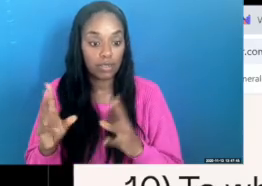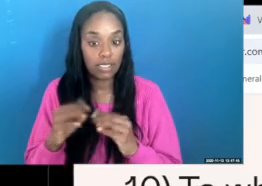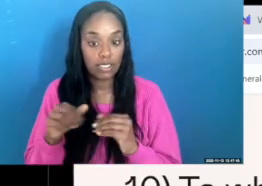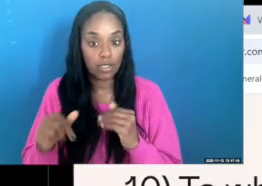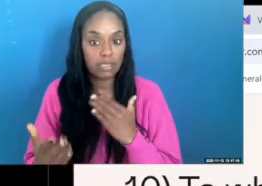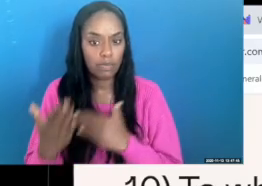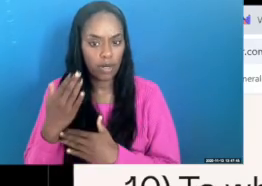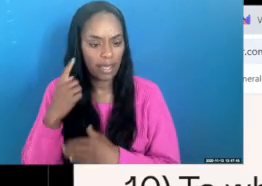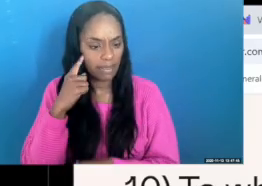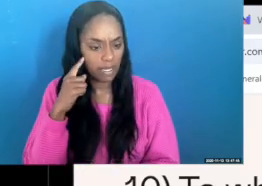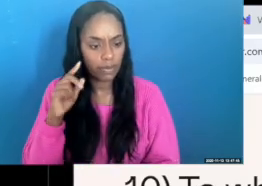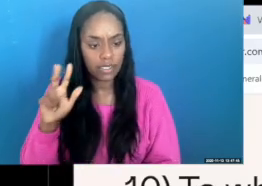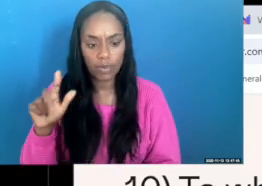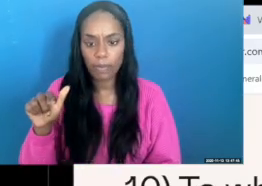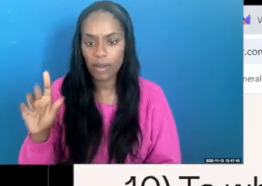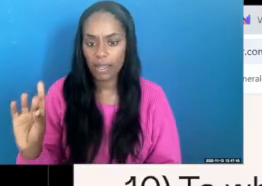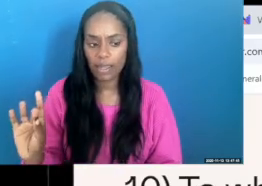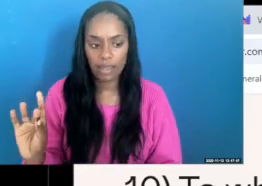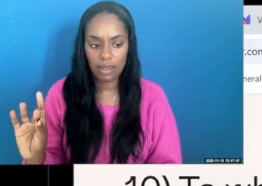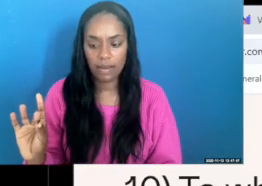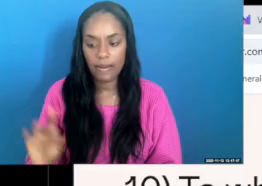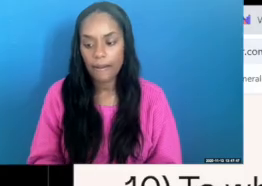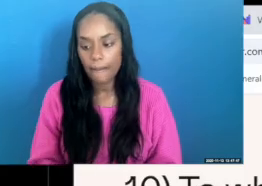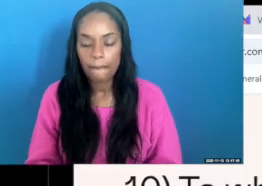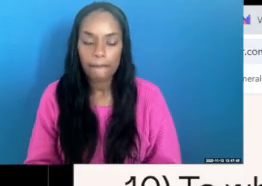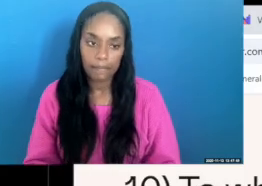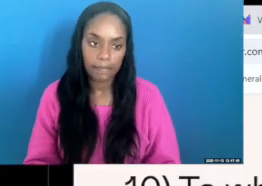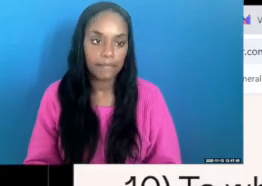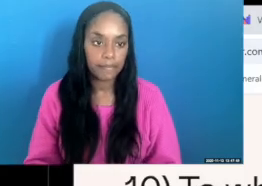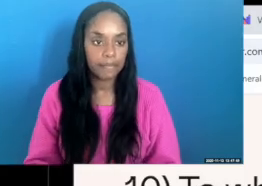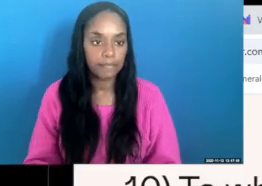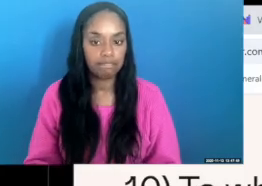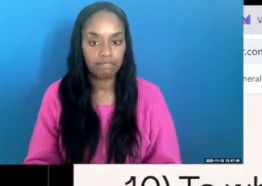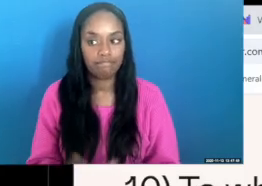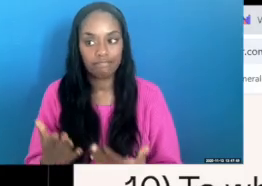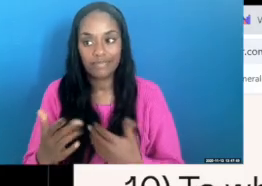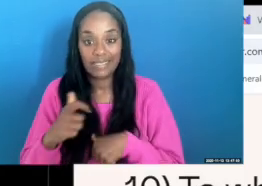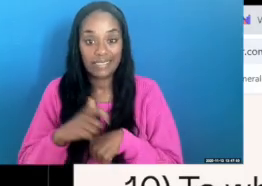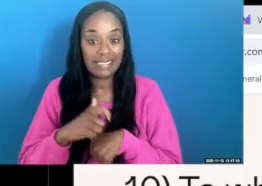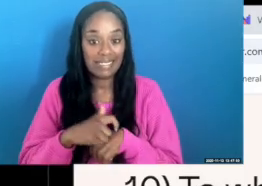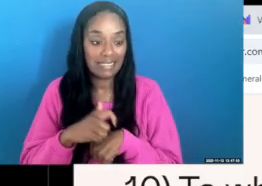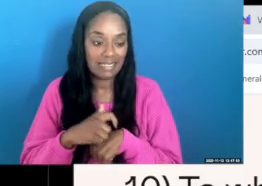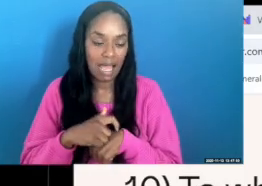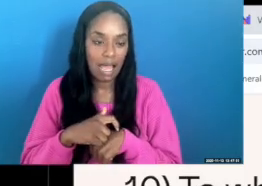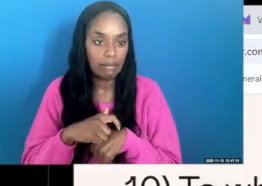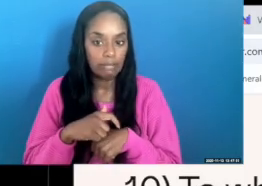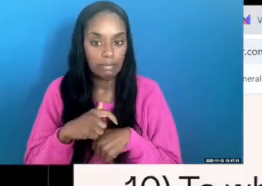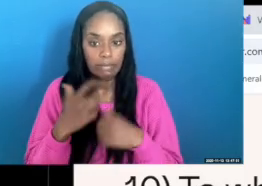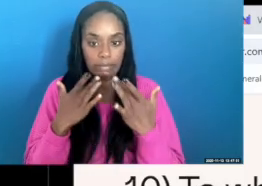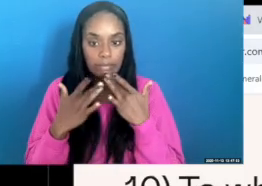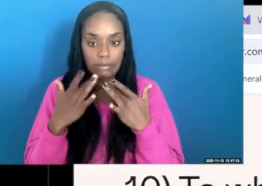Robert, I'm tempted to ask you to hang on until we tie the score from the light duty session this morning, which I believe